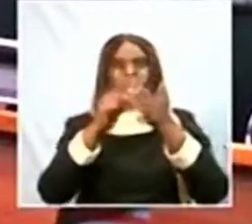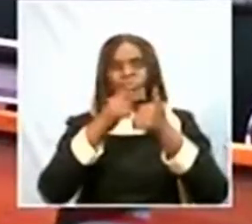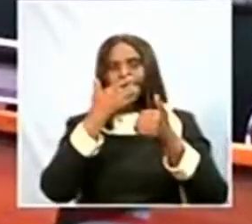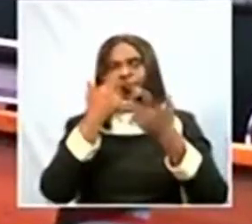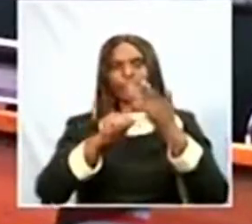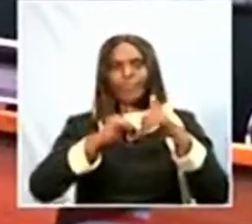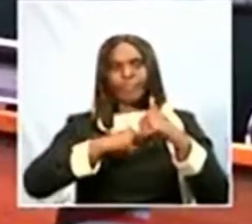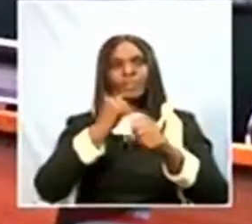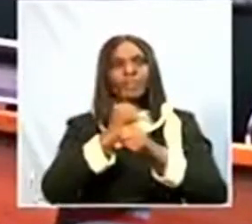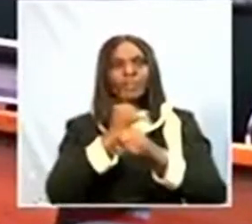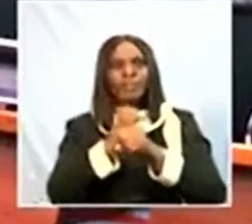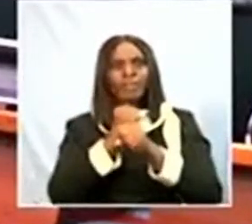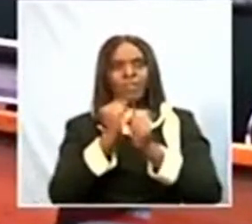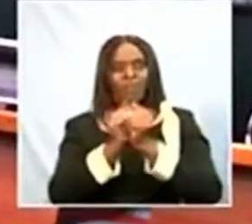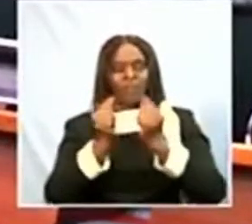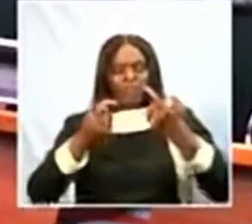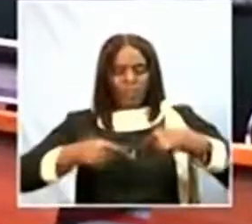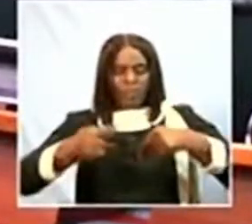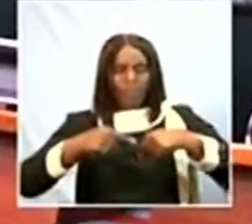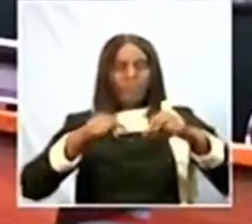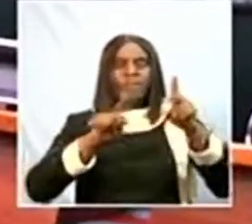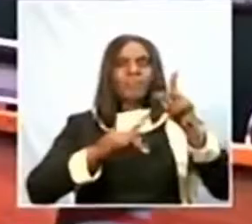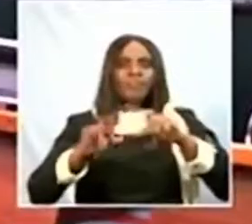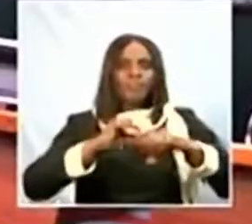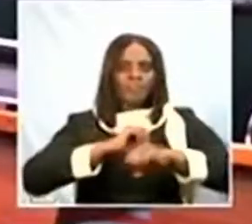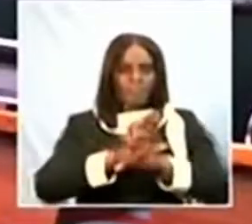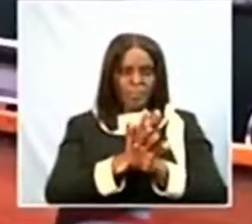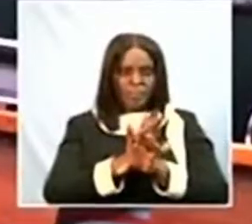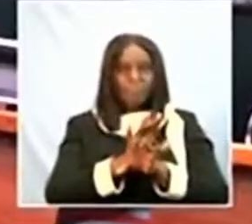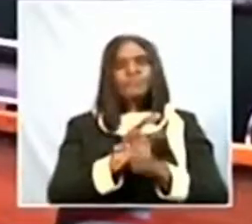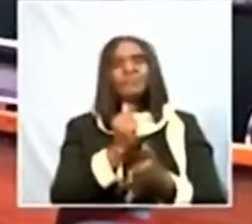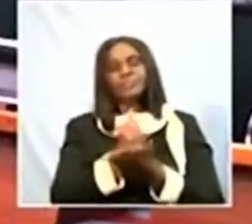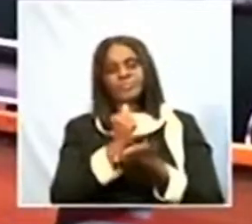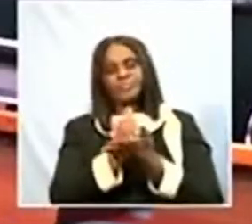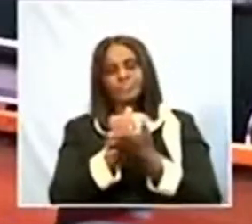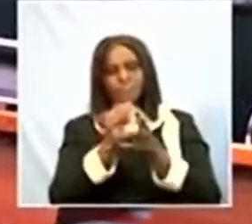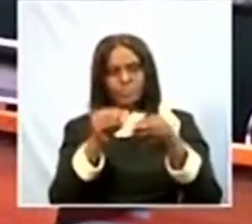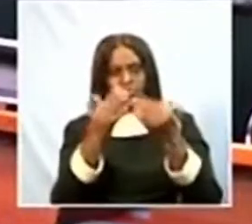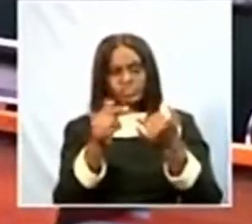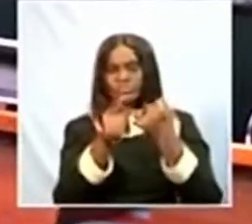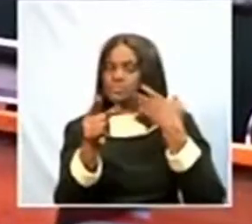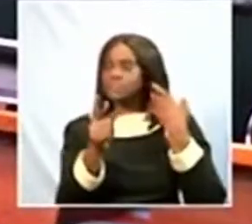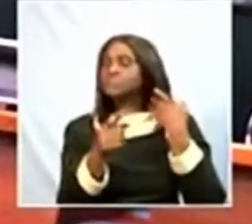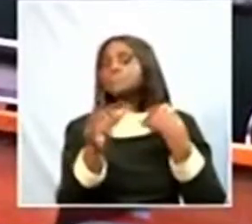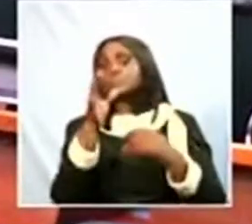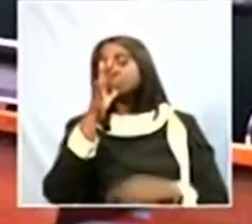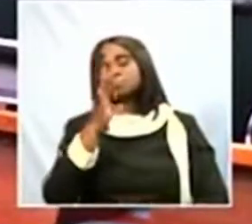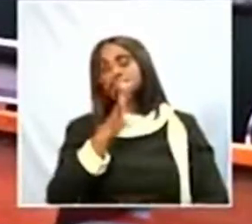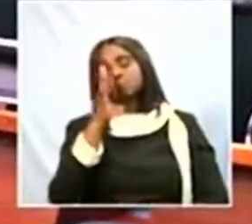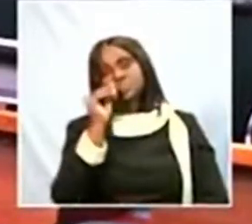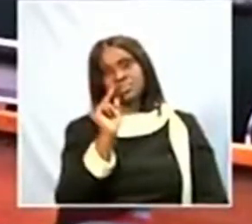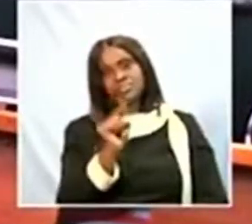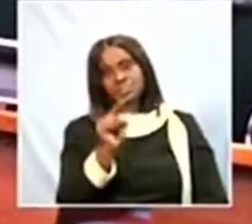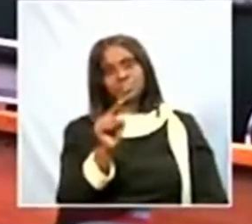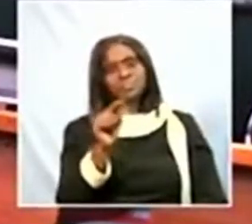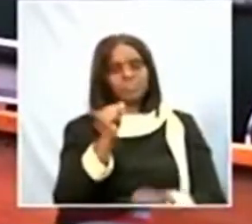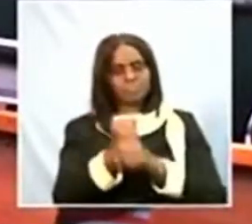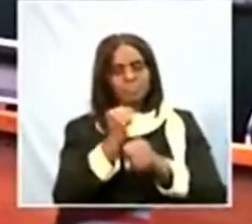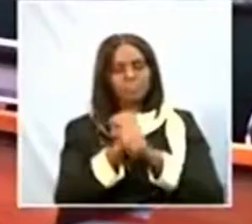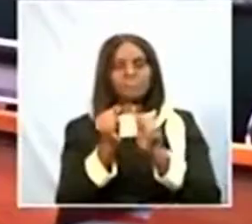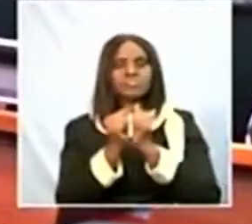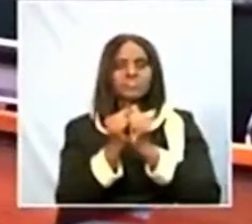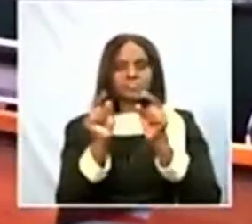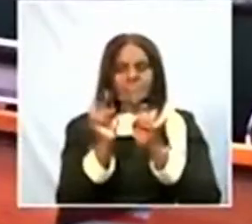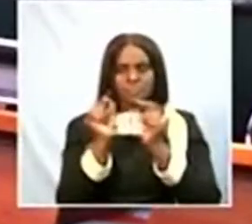also collaborate with local influencers and thought leaders to help reach a wider audience. Madam Speaker, by working together